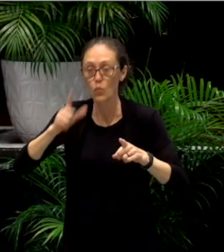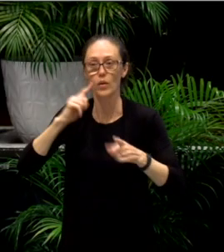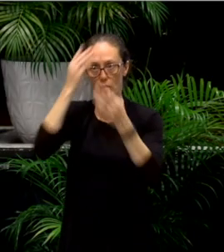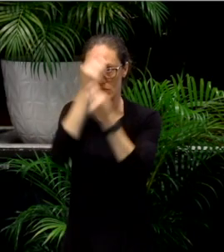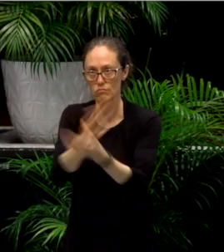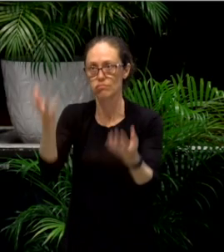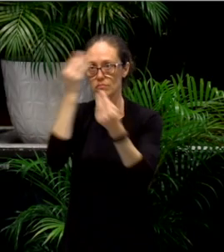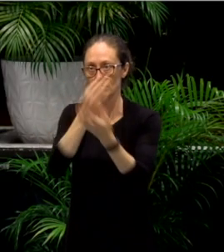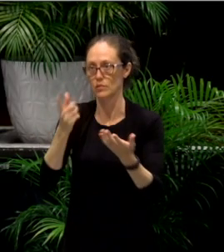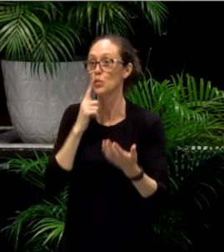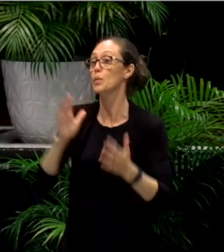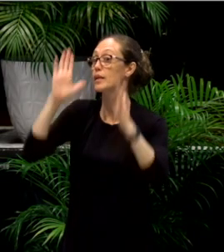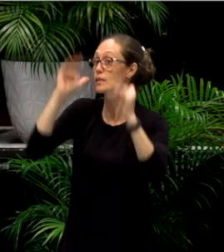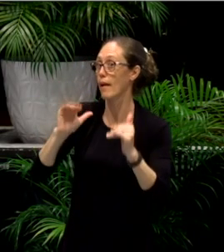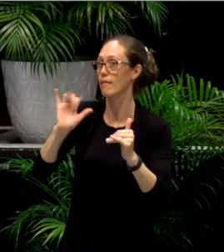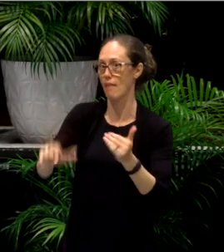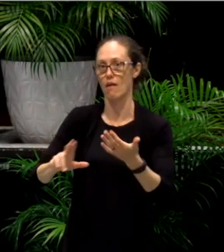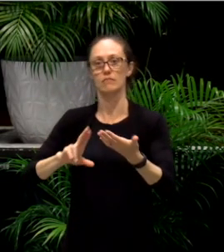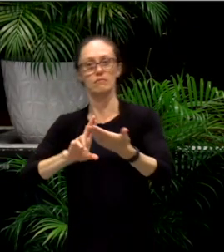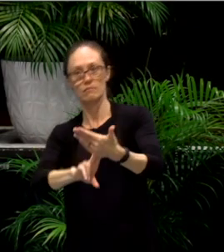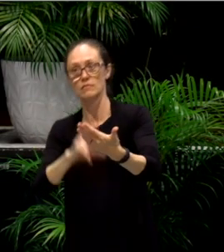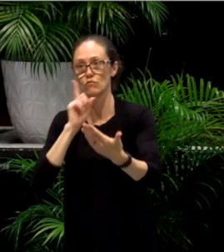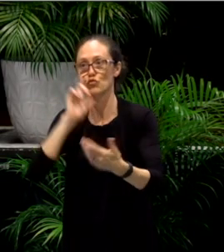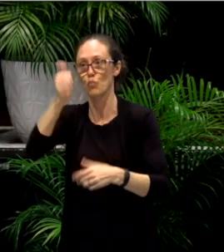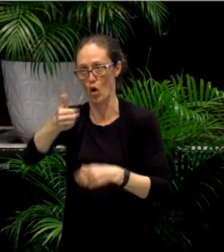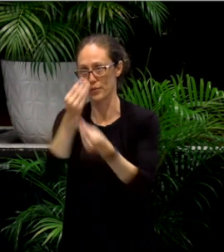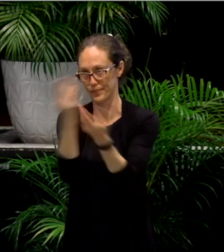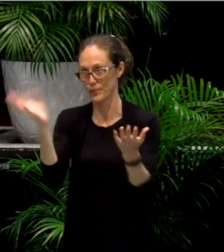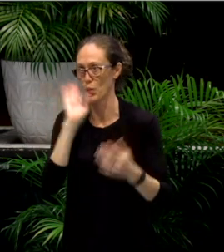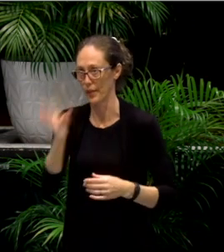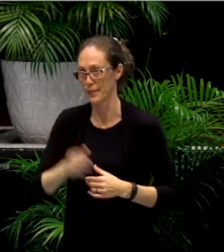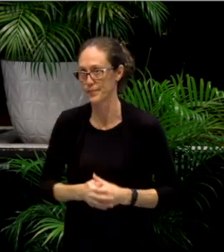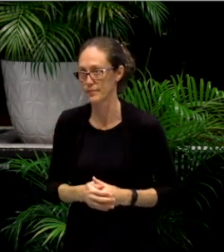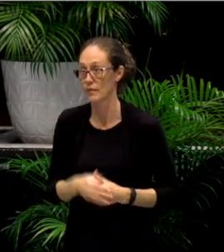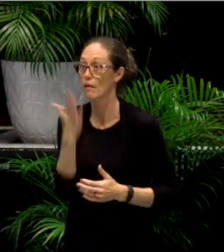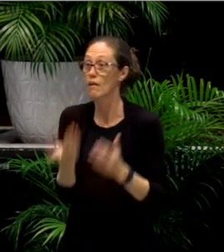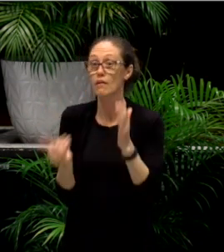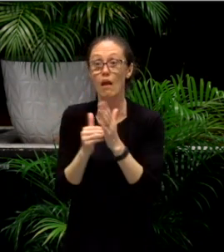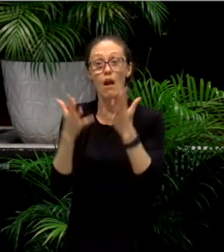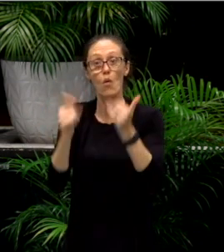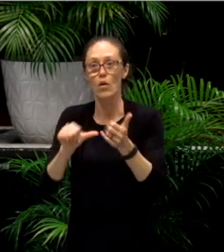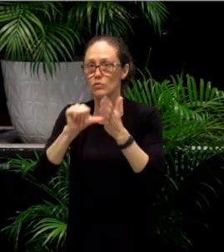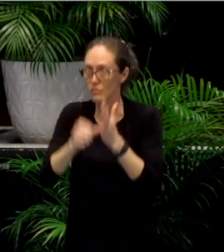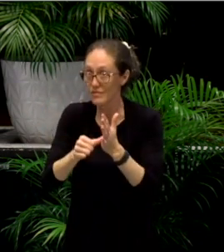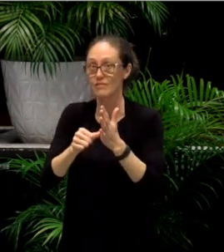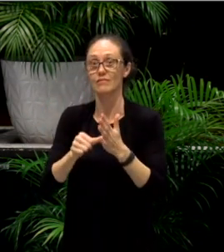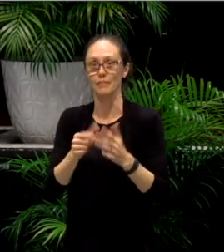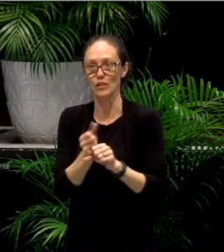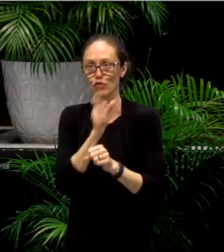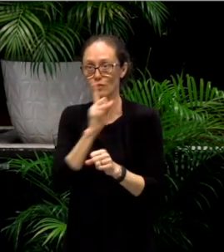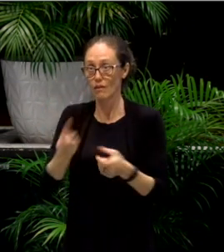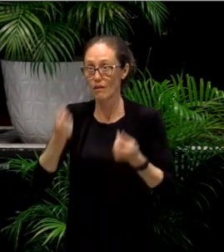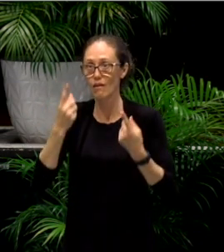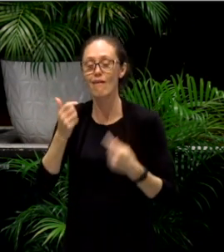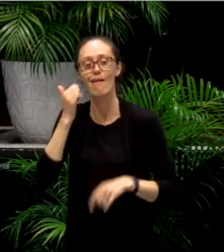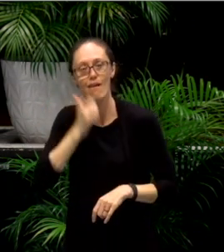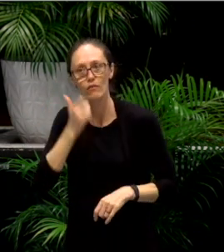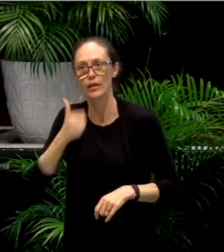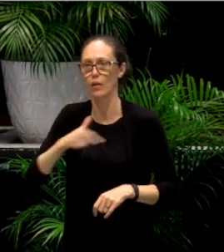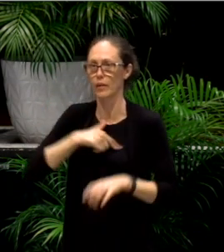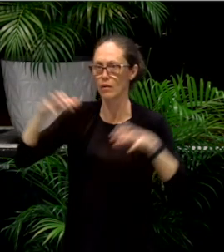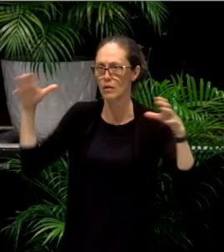you can expect that tomorrow. Also, just again to reassure you, on a daily basis, we are meeting to have